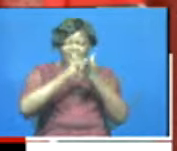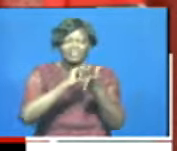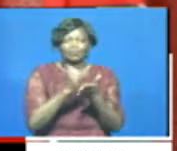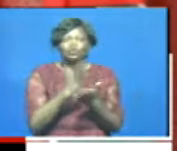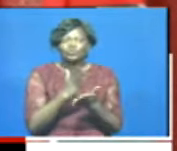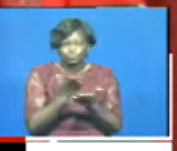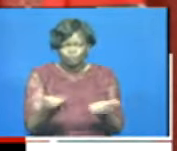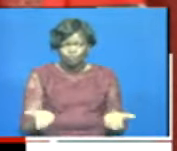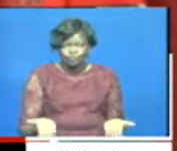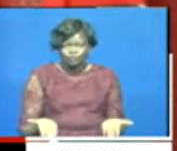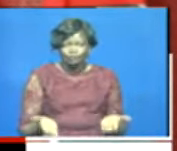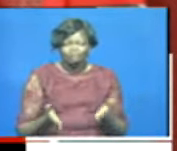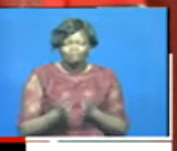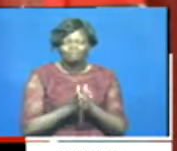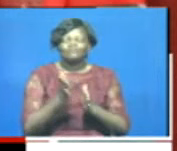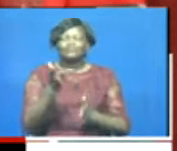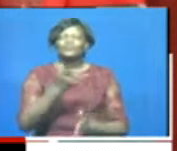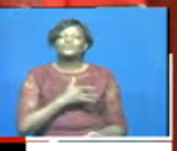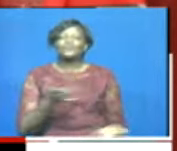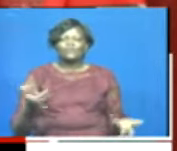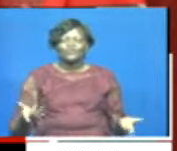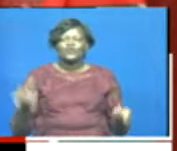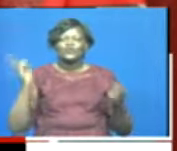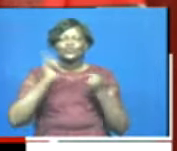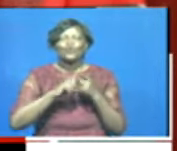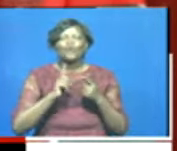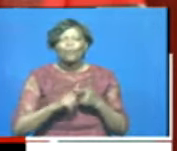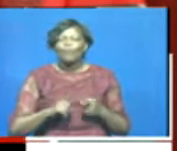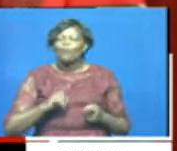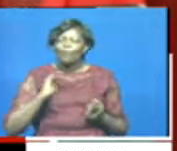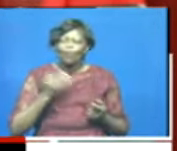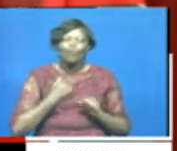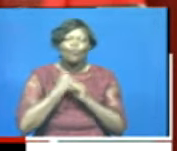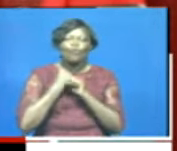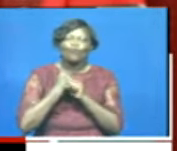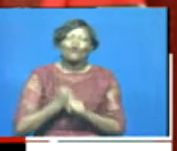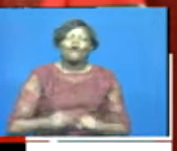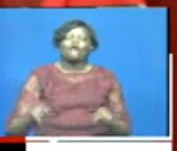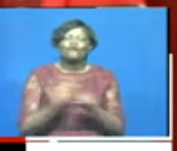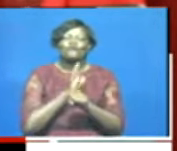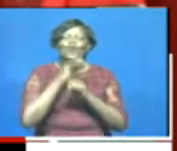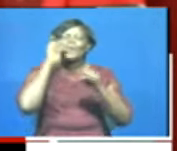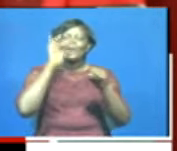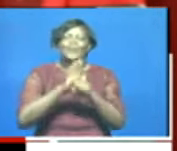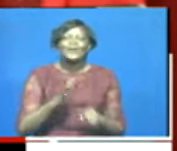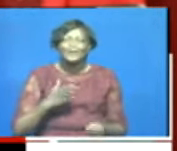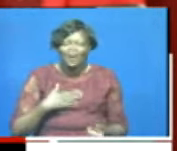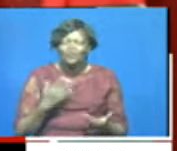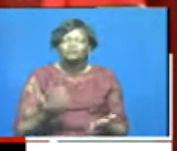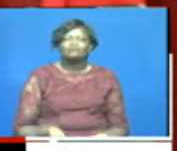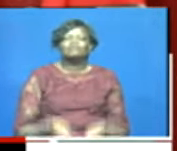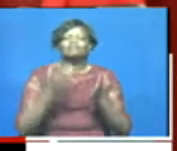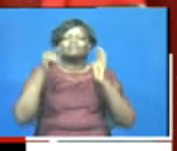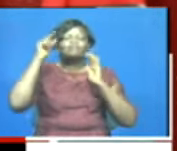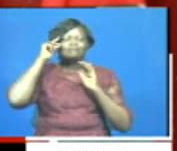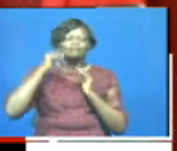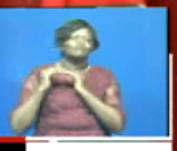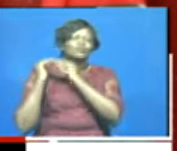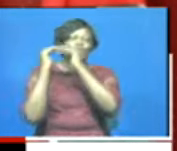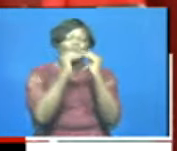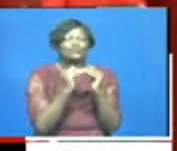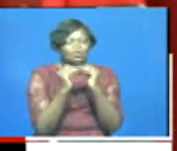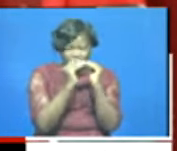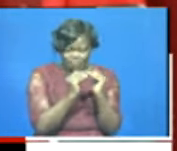an inspiration towards our efforts of fulfilling our promise of advancing gender equity and